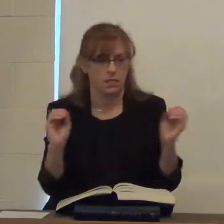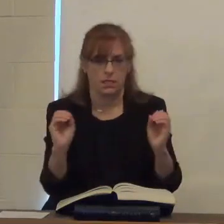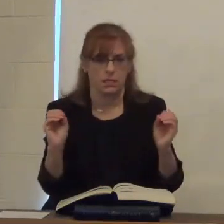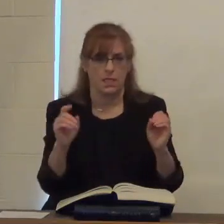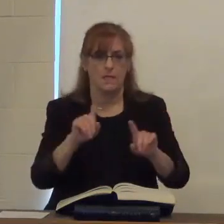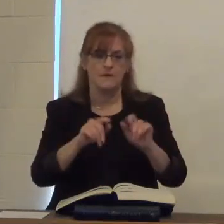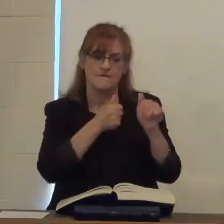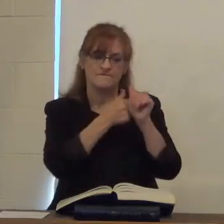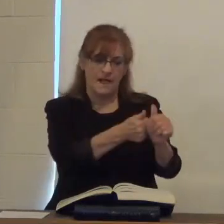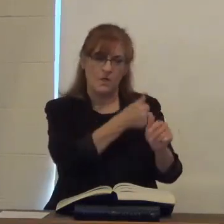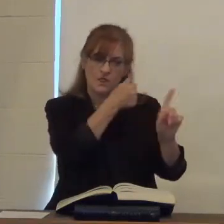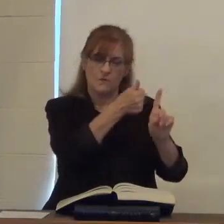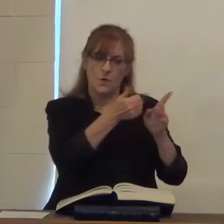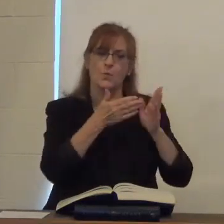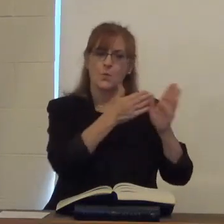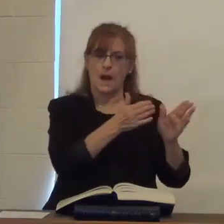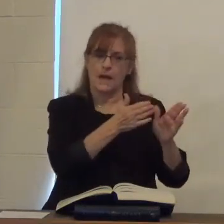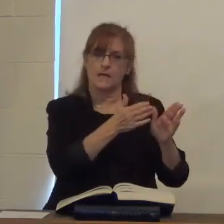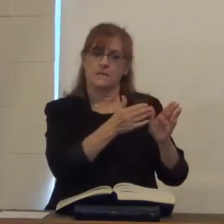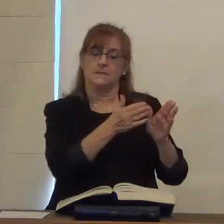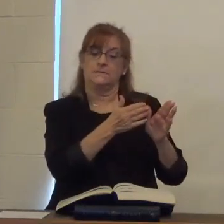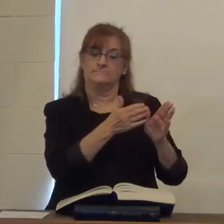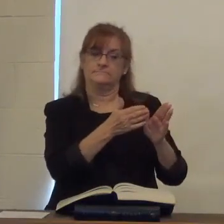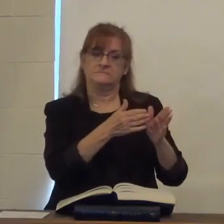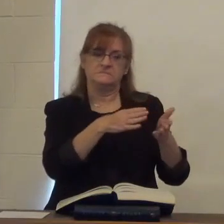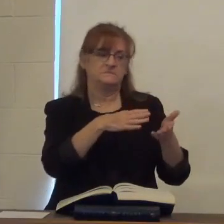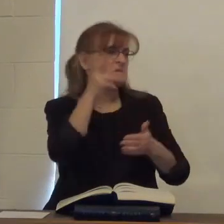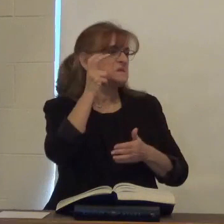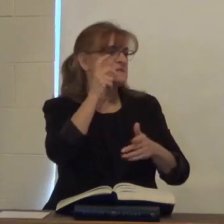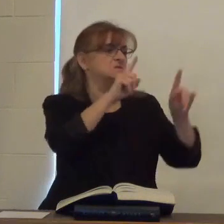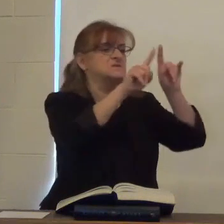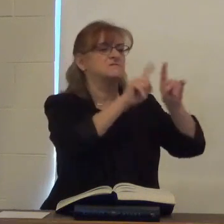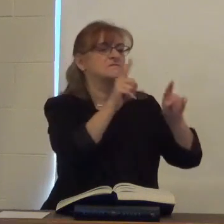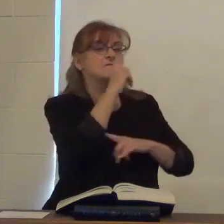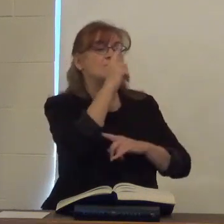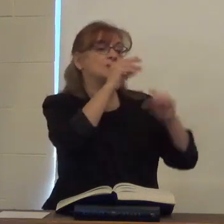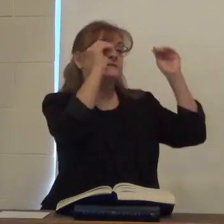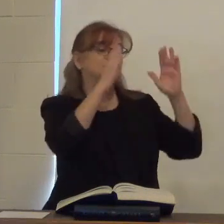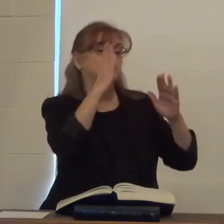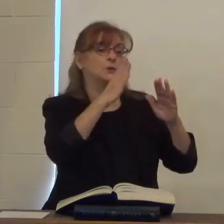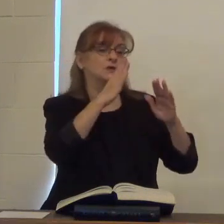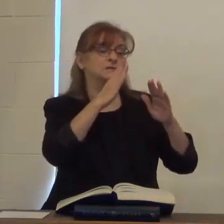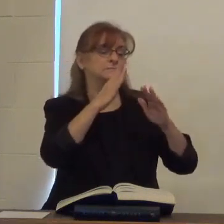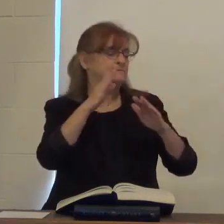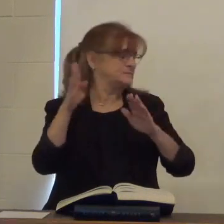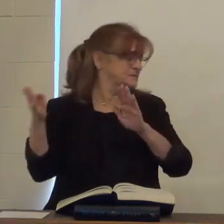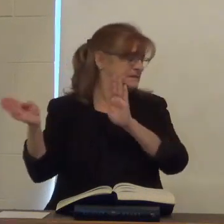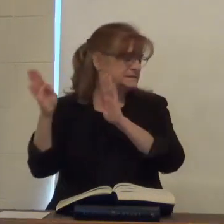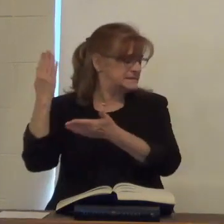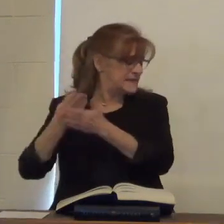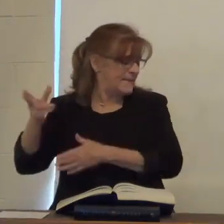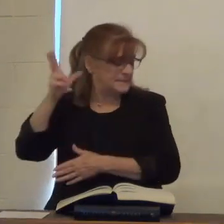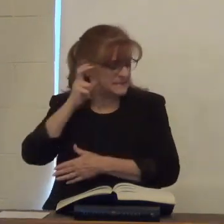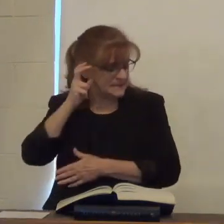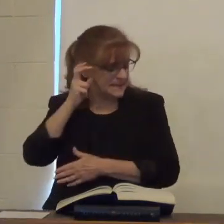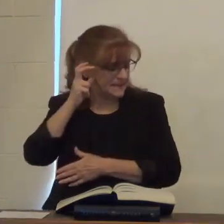own lusts shall they heap to themselves teachers, having itching ears. And they shall turn away their ears from the truth and shall